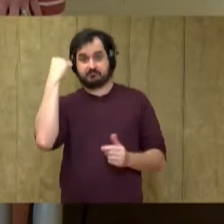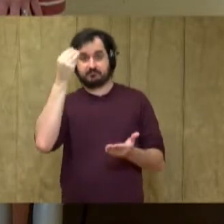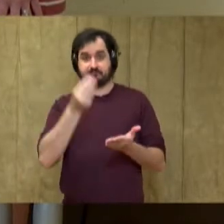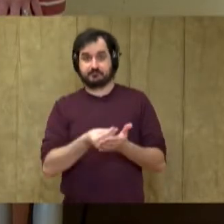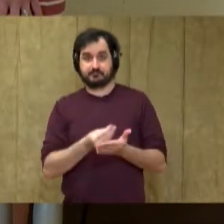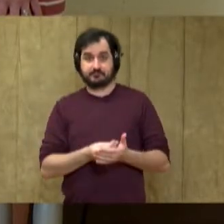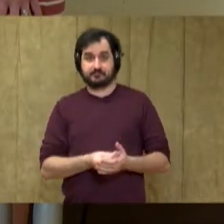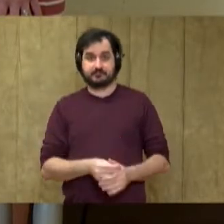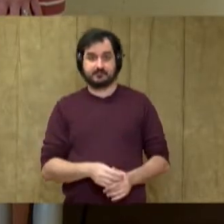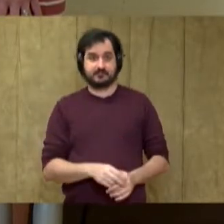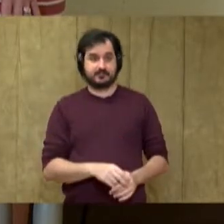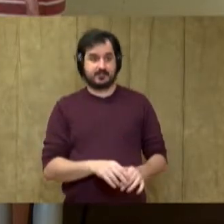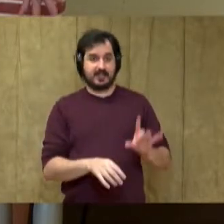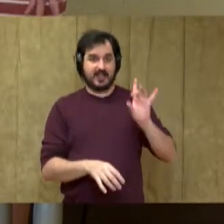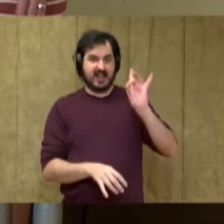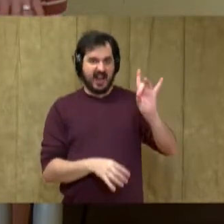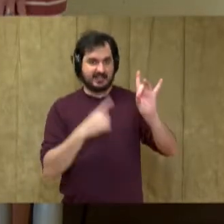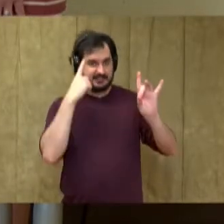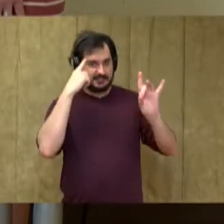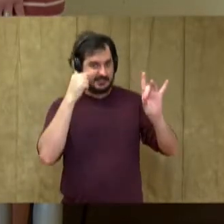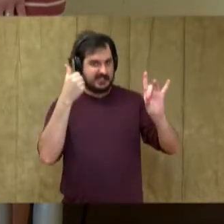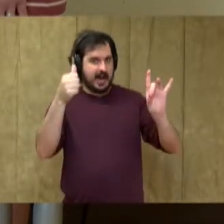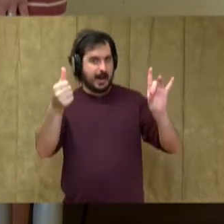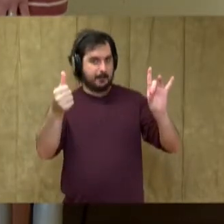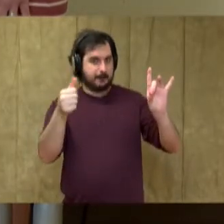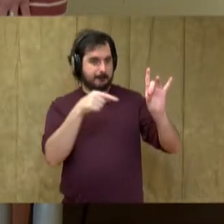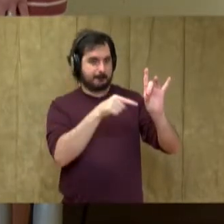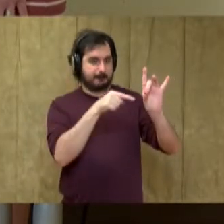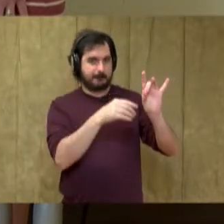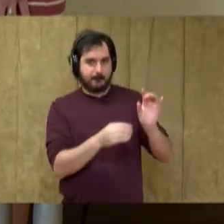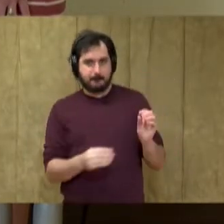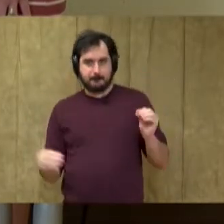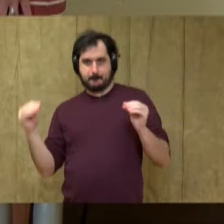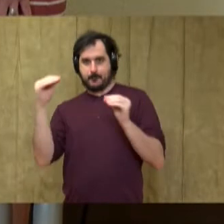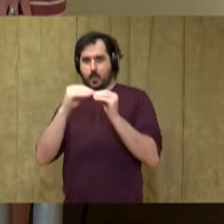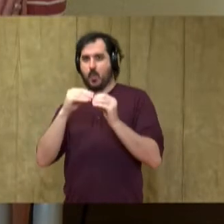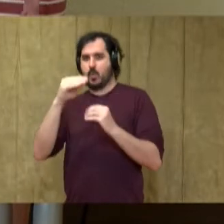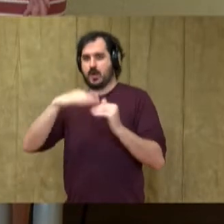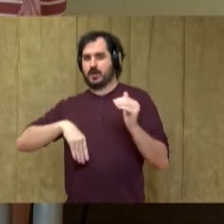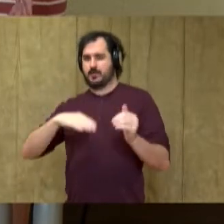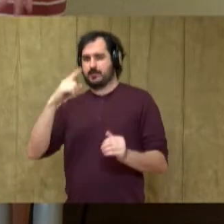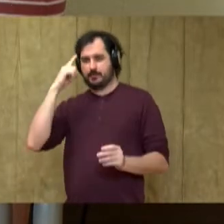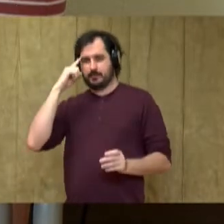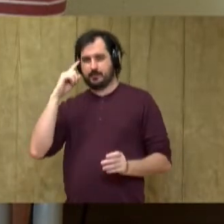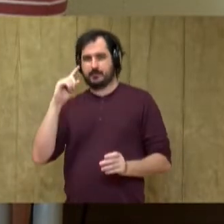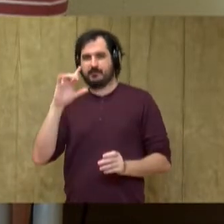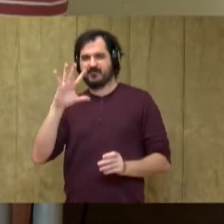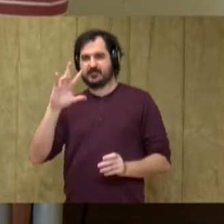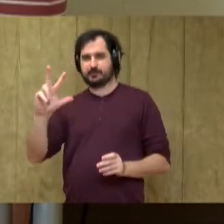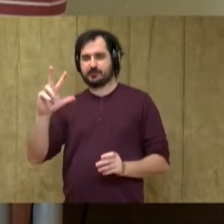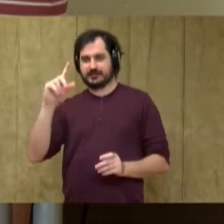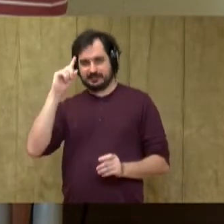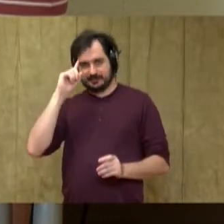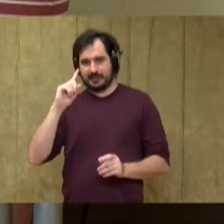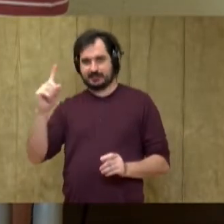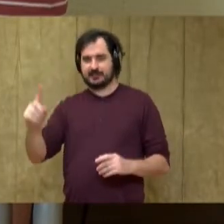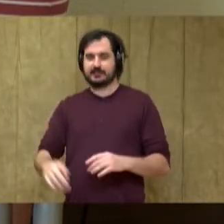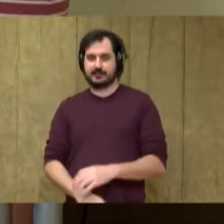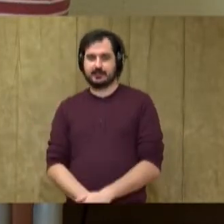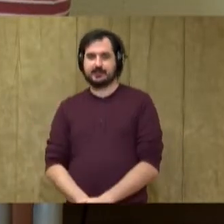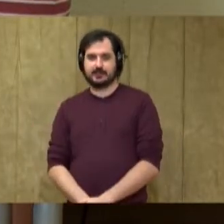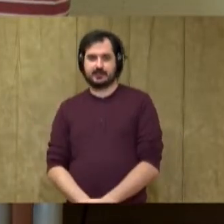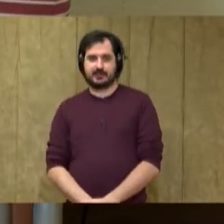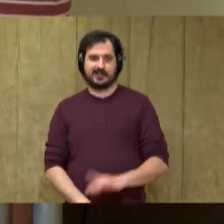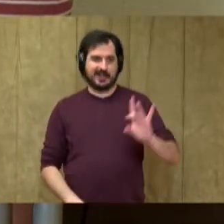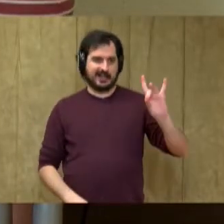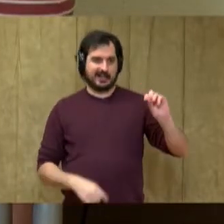have? 80 cents, right? If you had 53 cents, what's more, 80 cents or